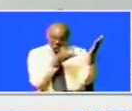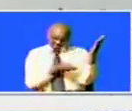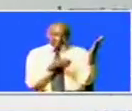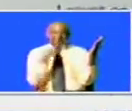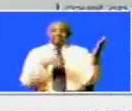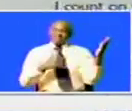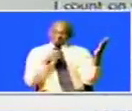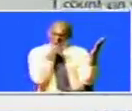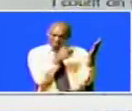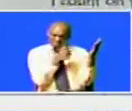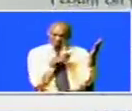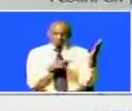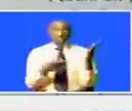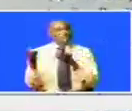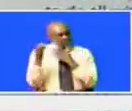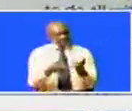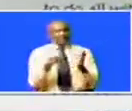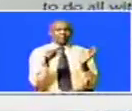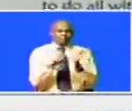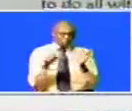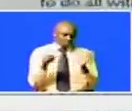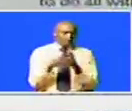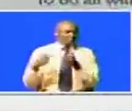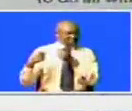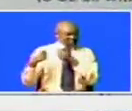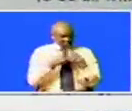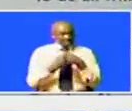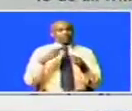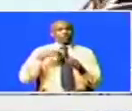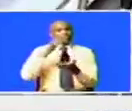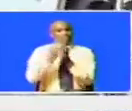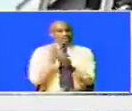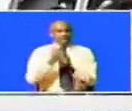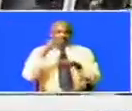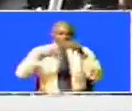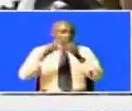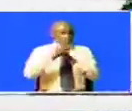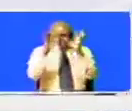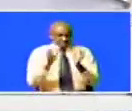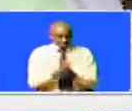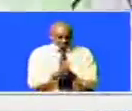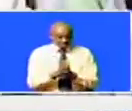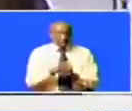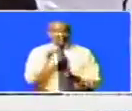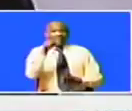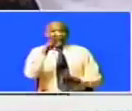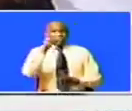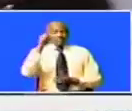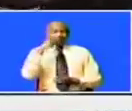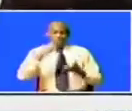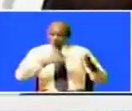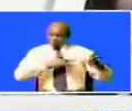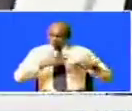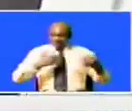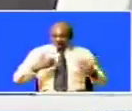she felt were contributing as a stumbling block for a credible poll. In the memo, Akombe raises concern